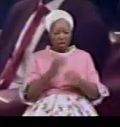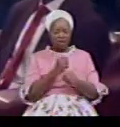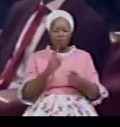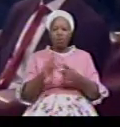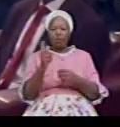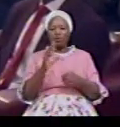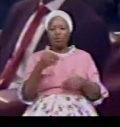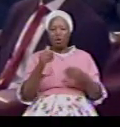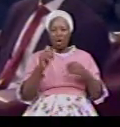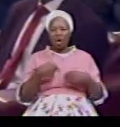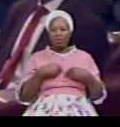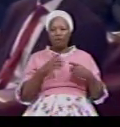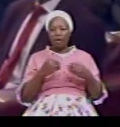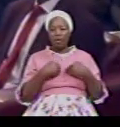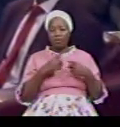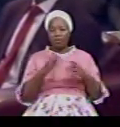to.